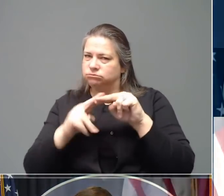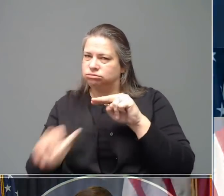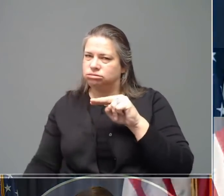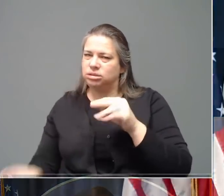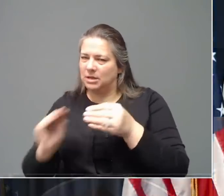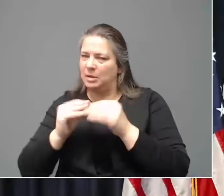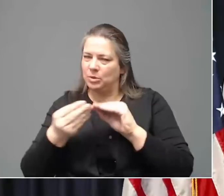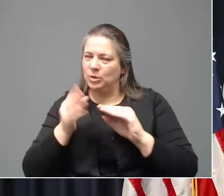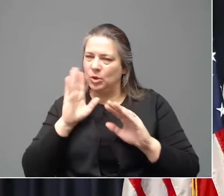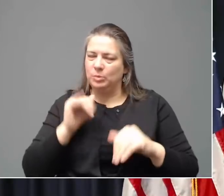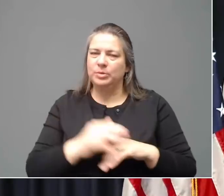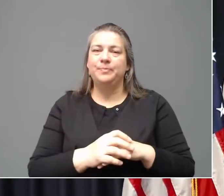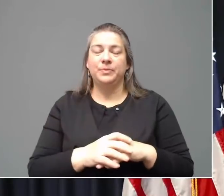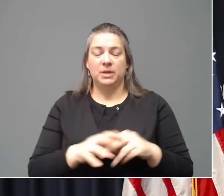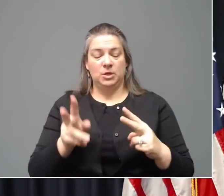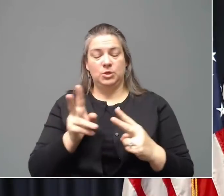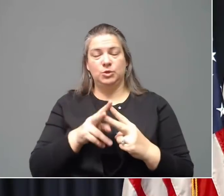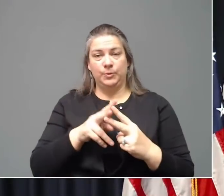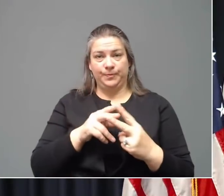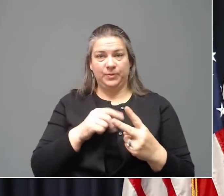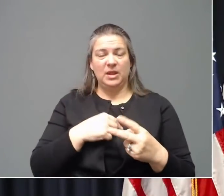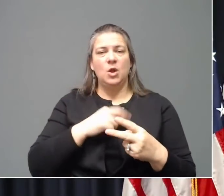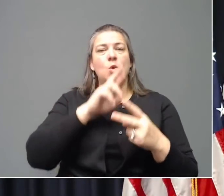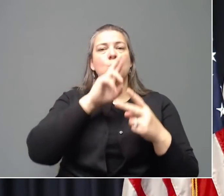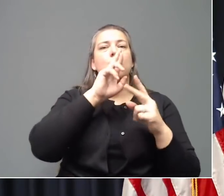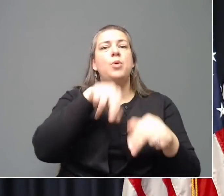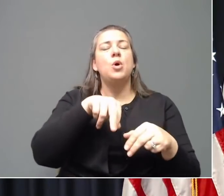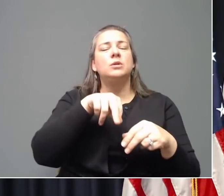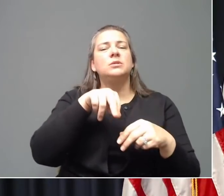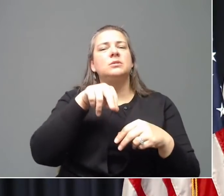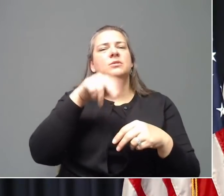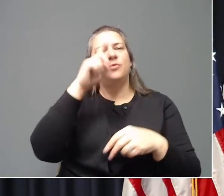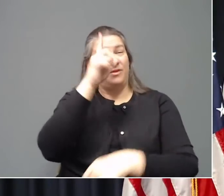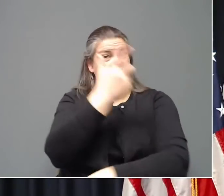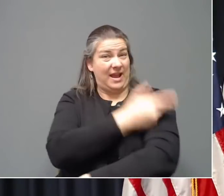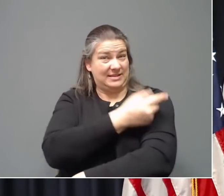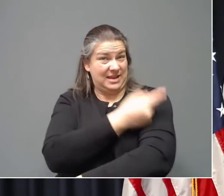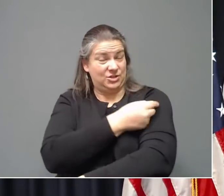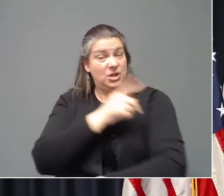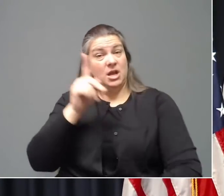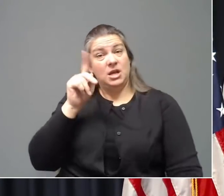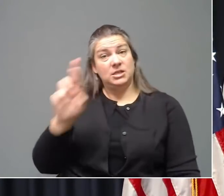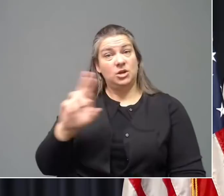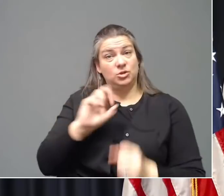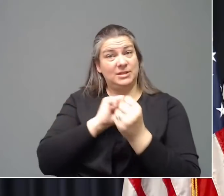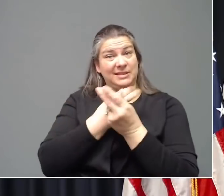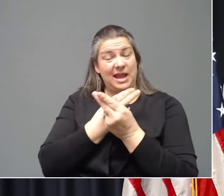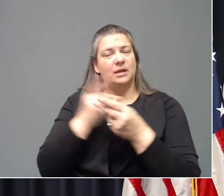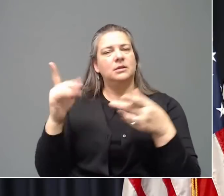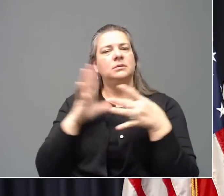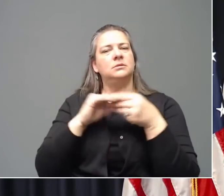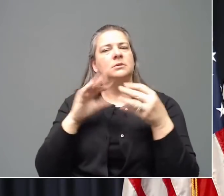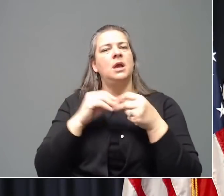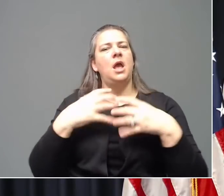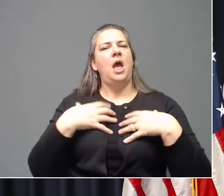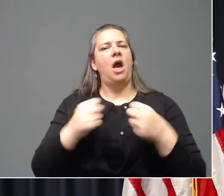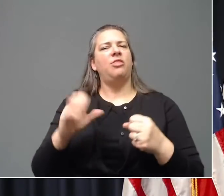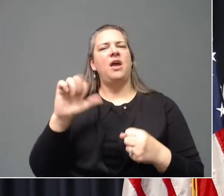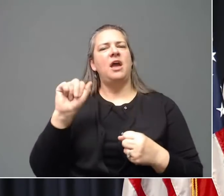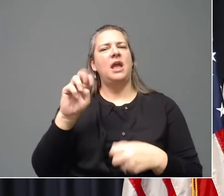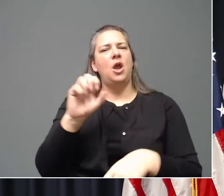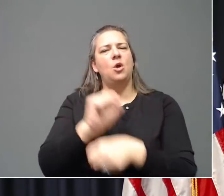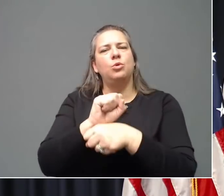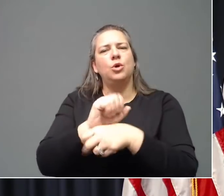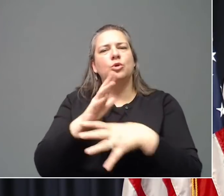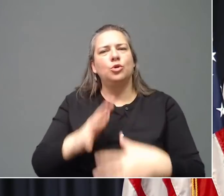our vaccination efforts. Dr. Stack is going to talk about our healthcare worker vaccination efforts and give a